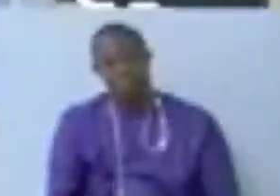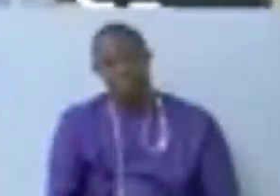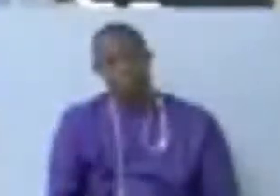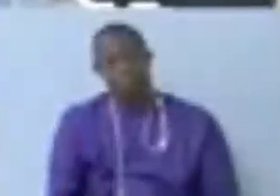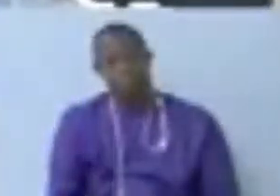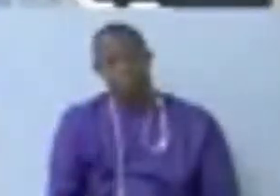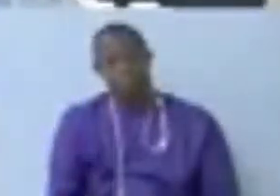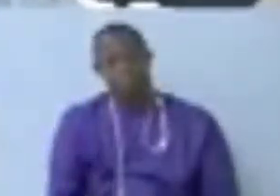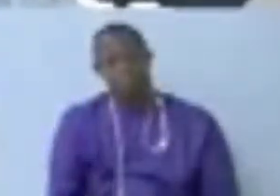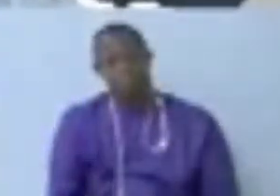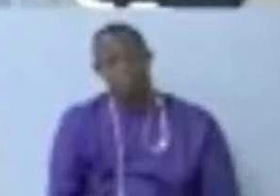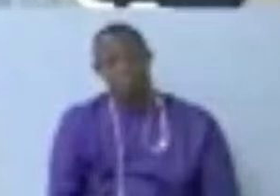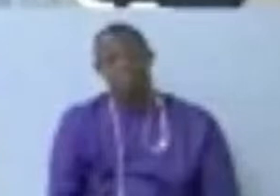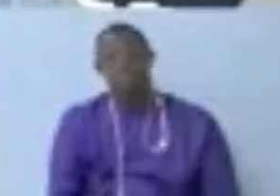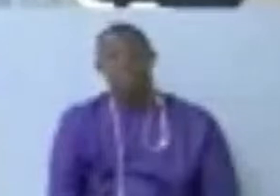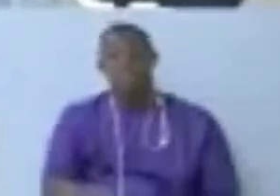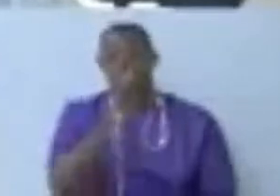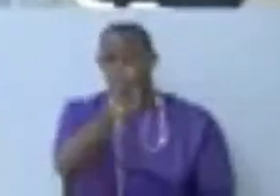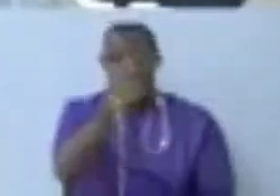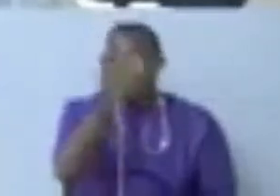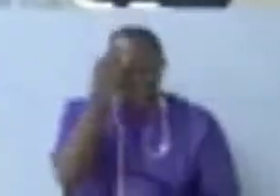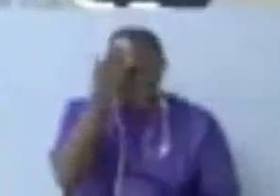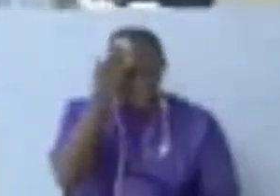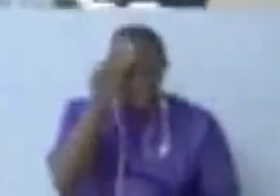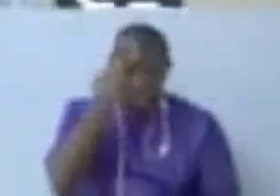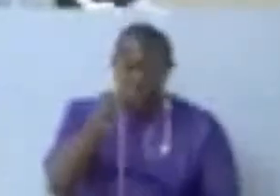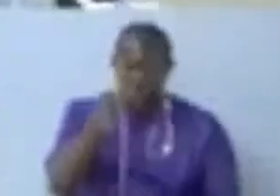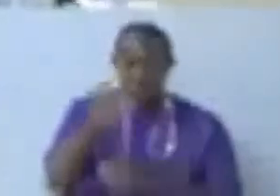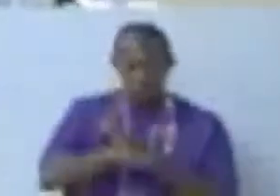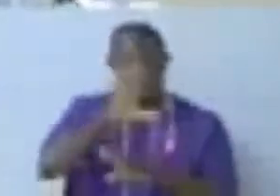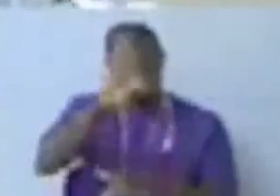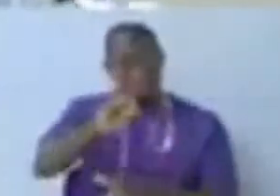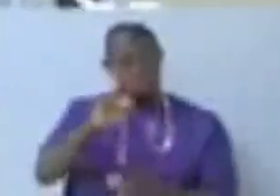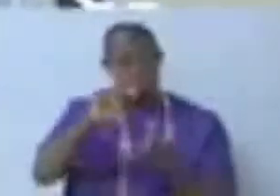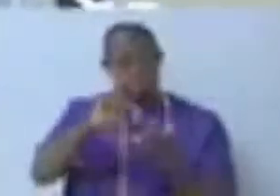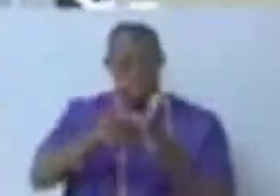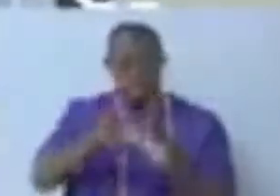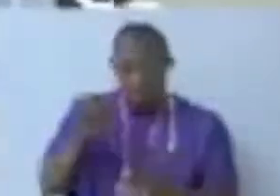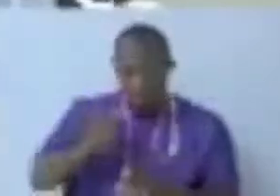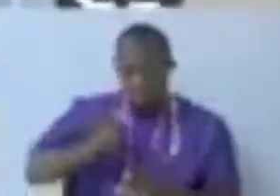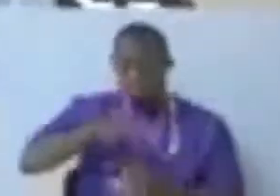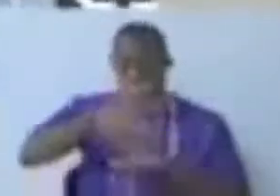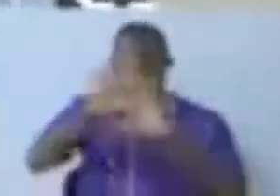know whether this was done publicly or whether it was done secretly.